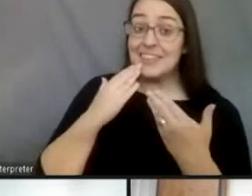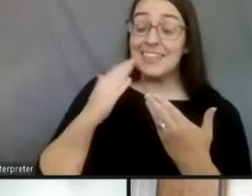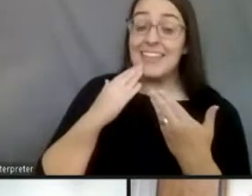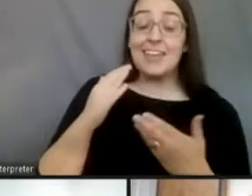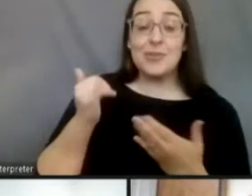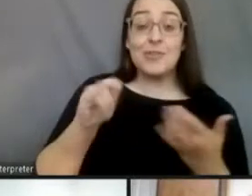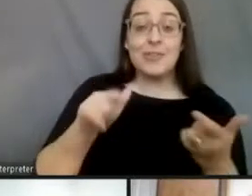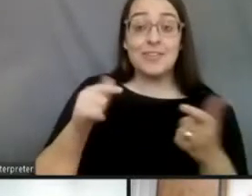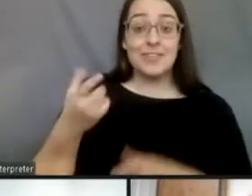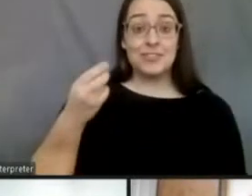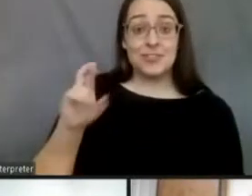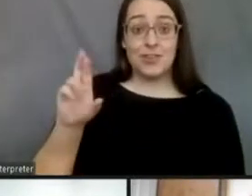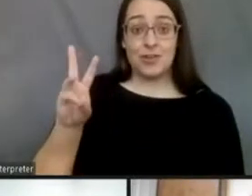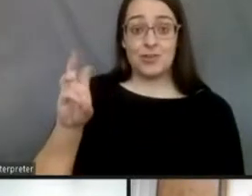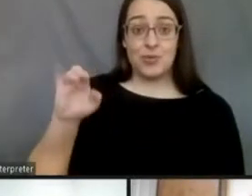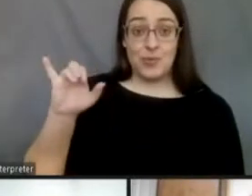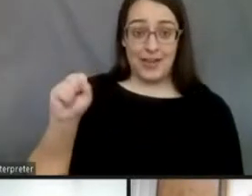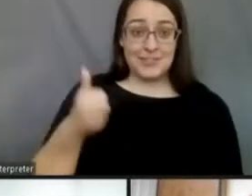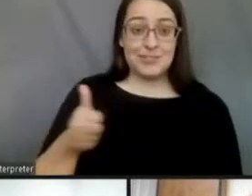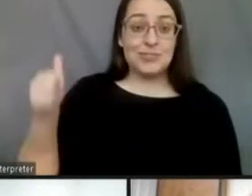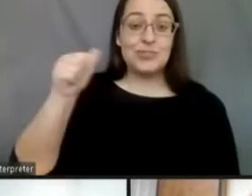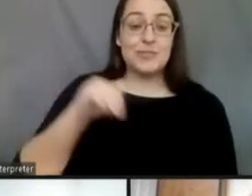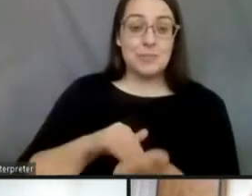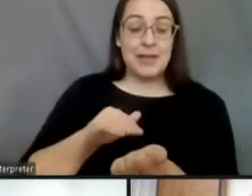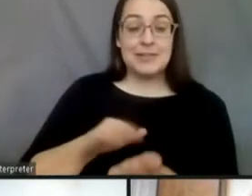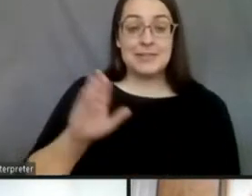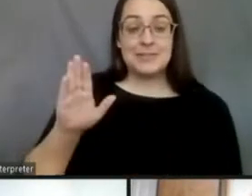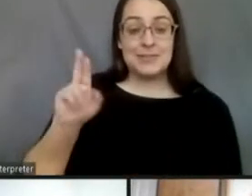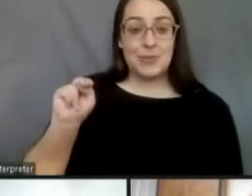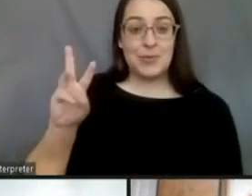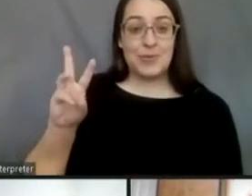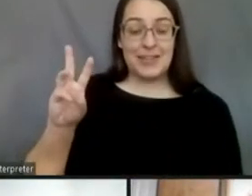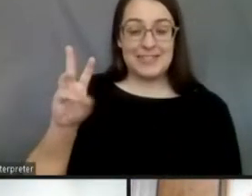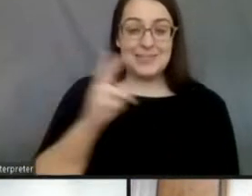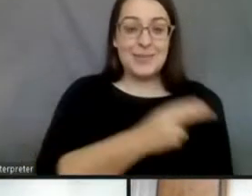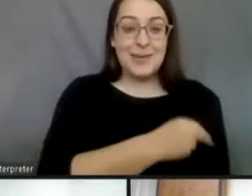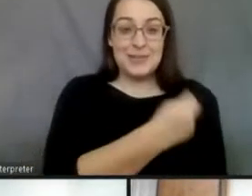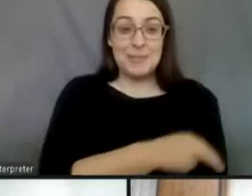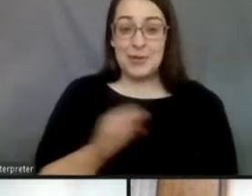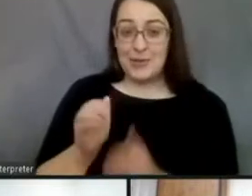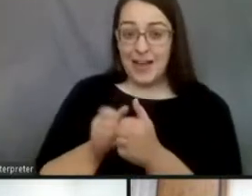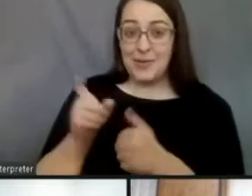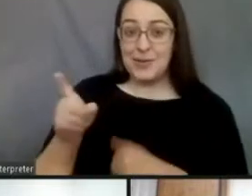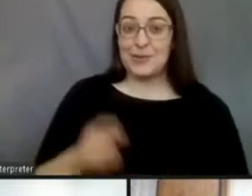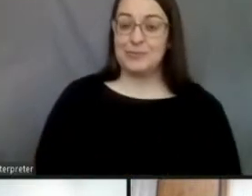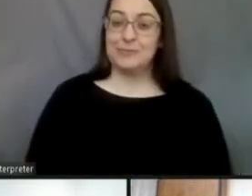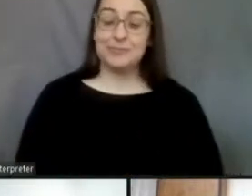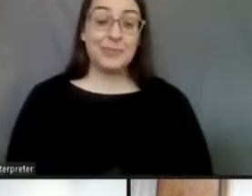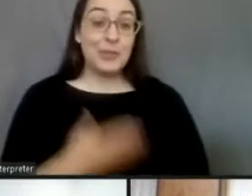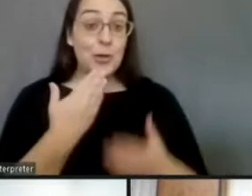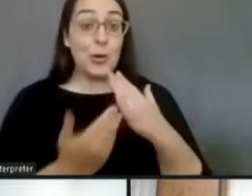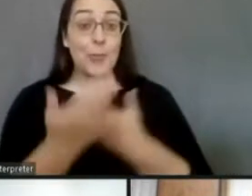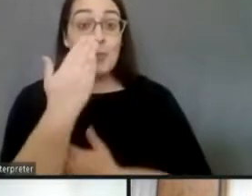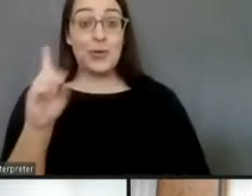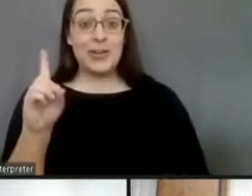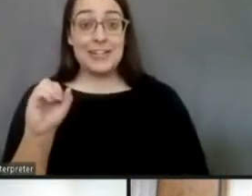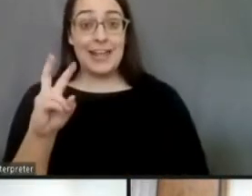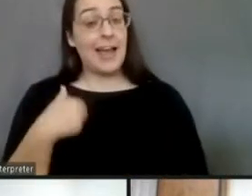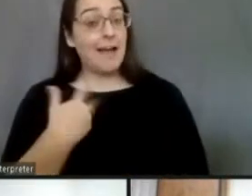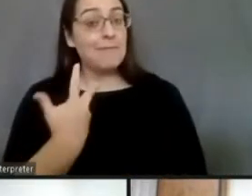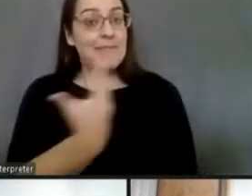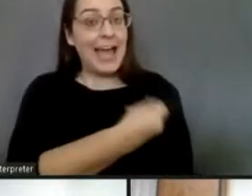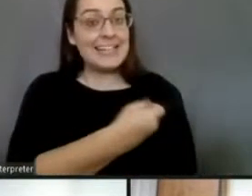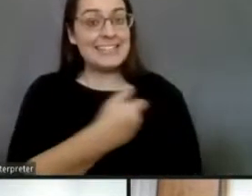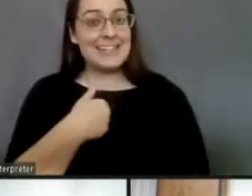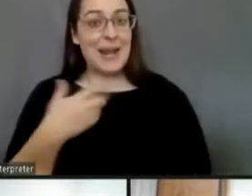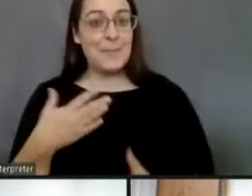Milton. Let's now go to Dr. Brian Weiss, Chief Medical Officer for Northwest Texas Hospital. Dr. Weiss, how are you? Good morning, Dave. Well, I'm vaccinated and